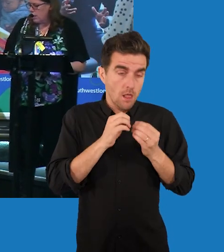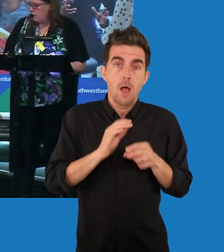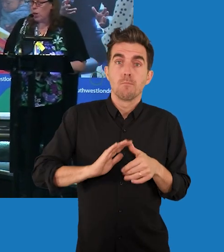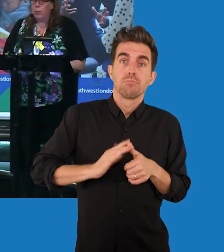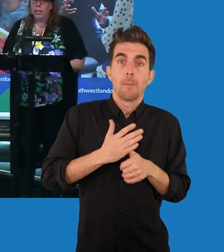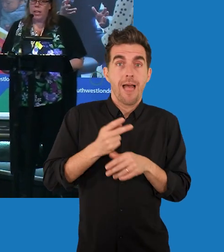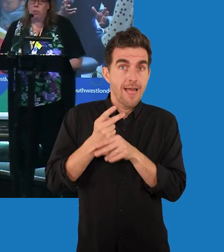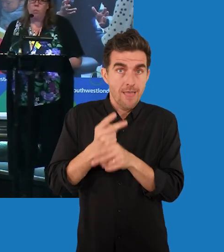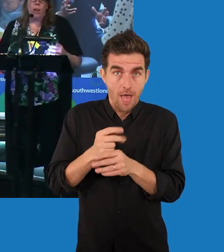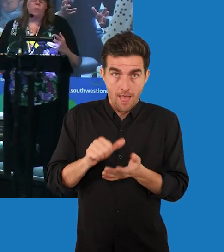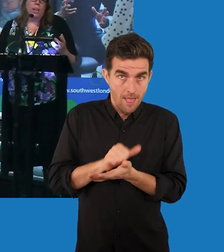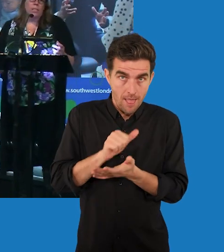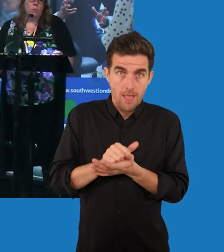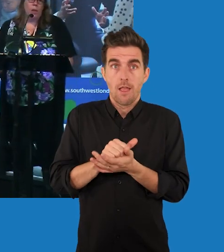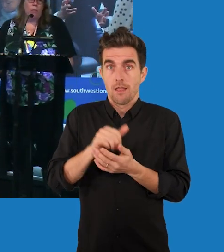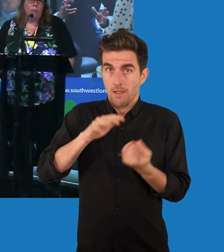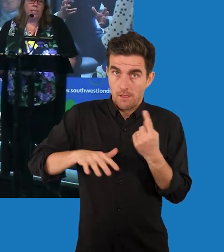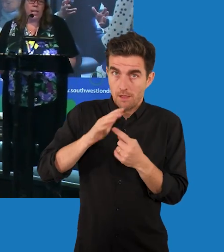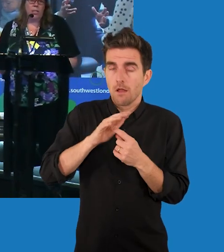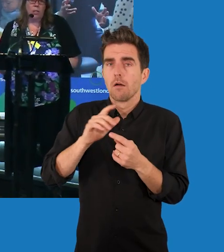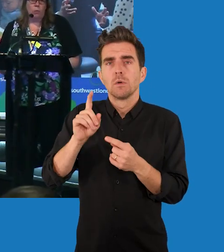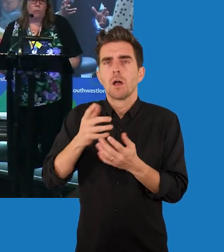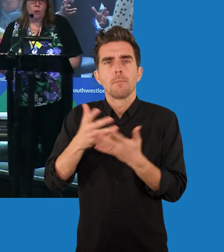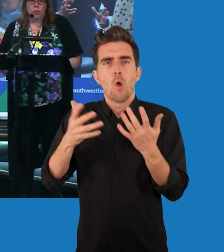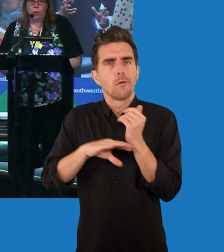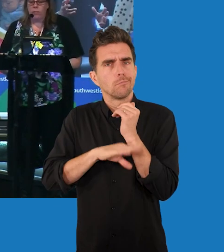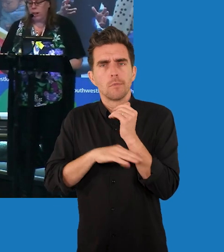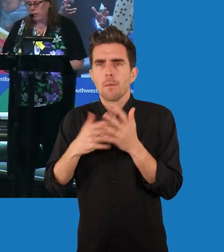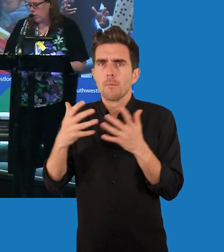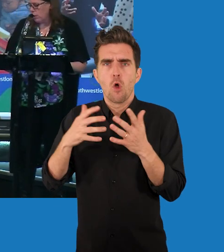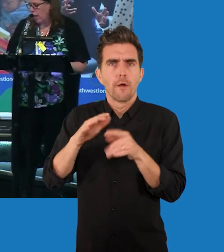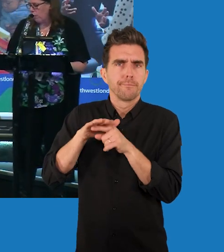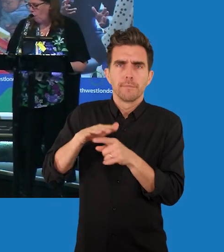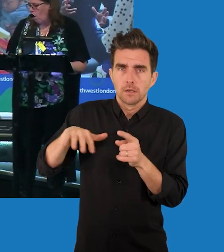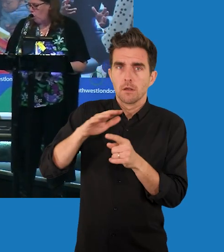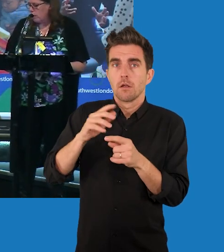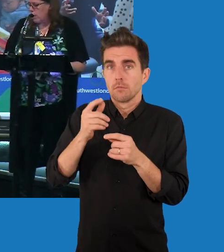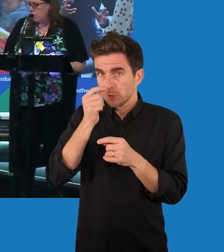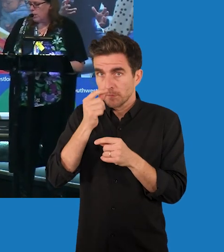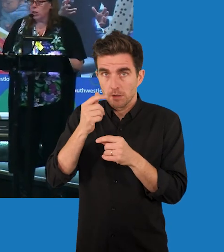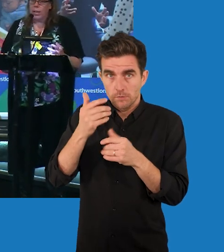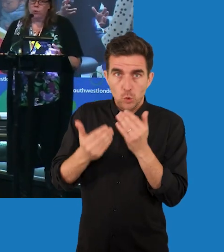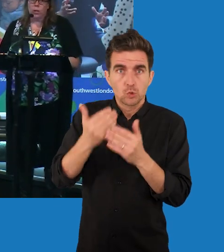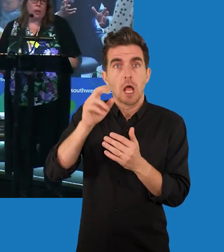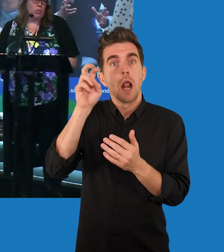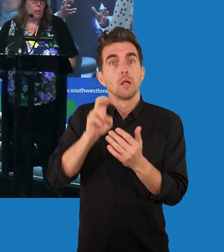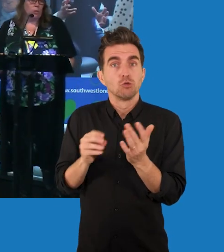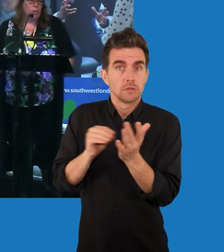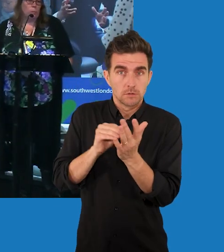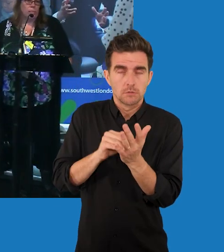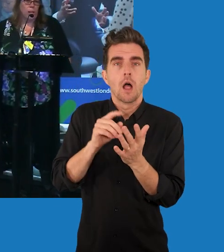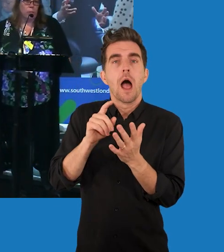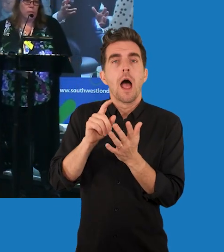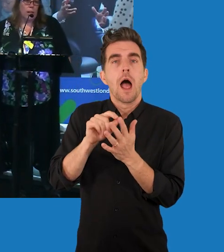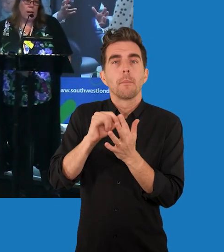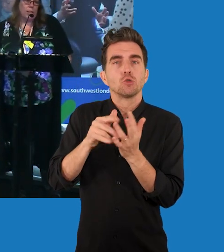be developing primary care estate within the most deprived areas that we have, or whether that be the new electronic patient record that's